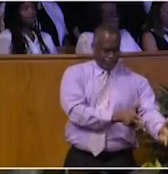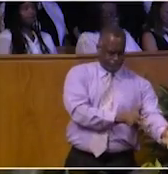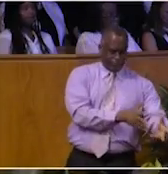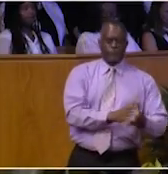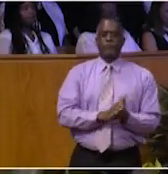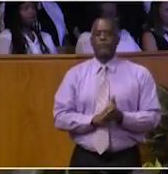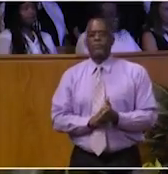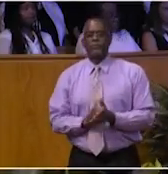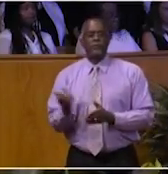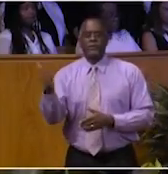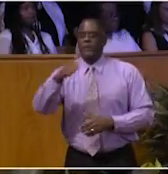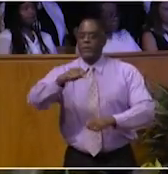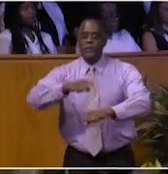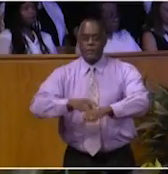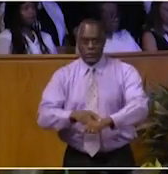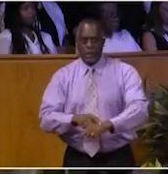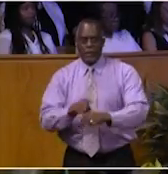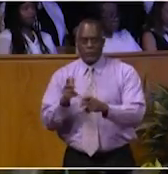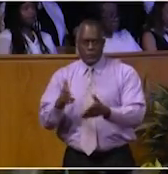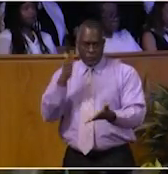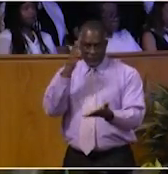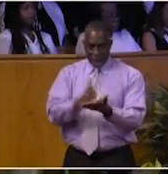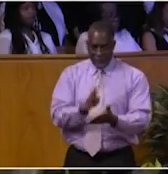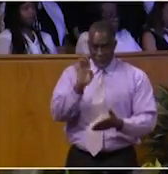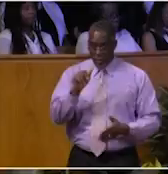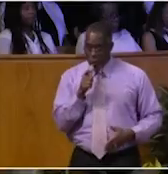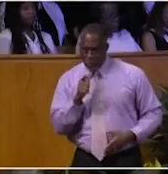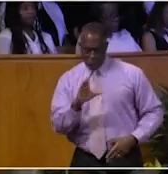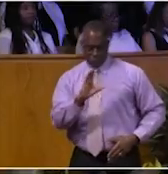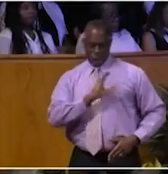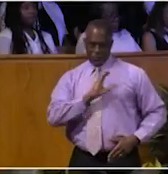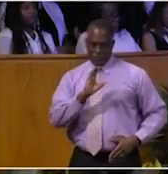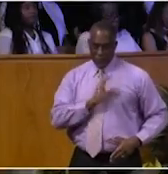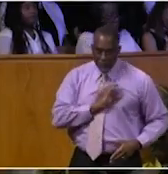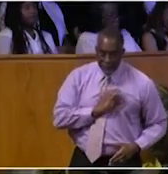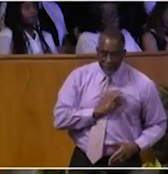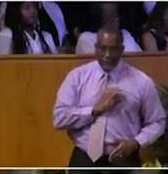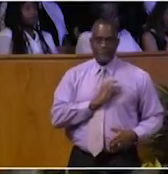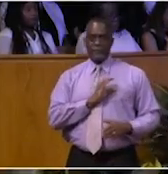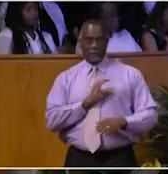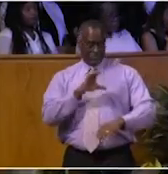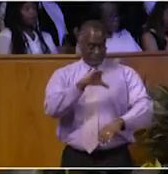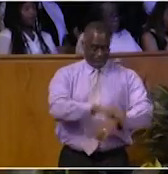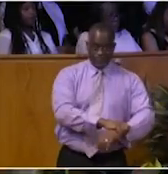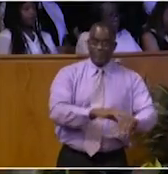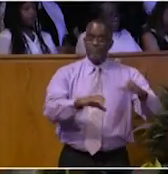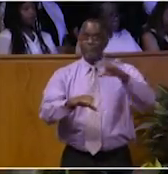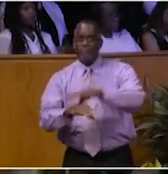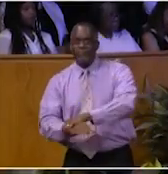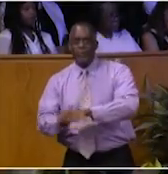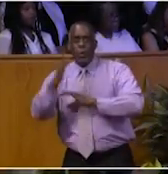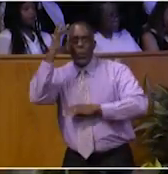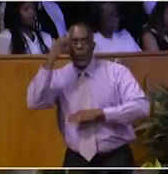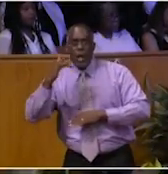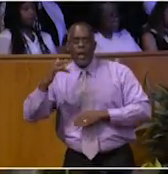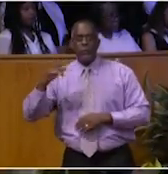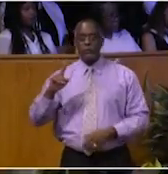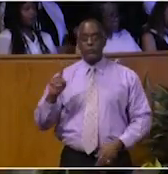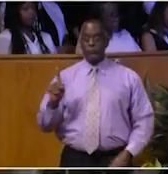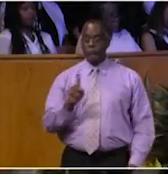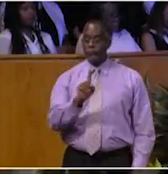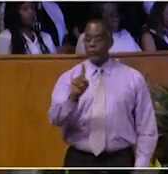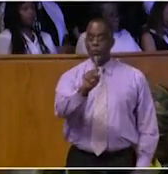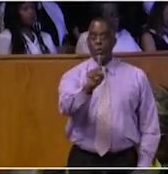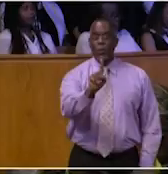by police officers, frisked and interrogated, and even handcuffed for simply walking while